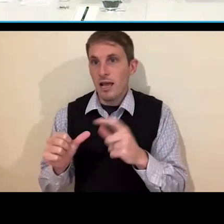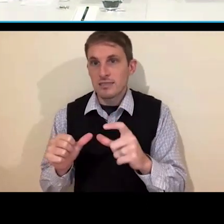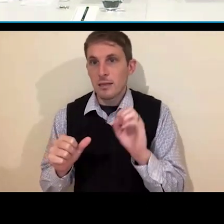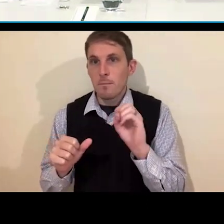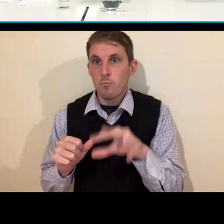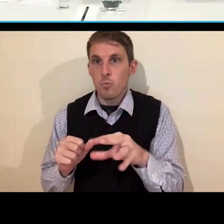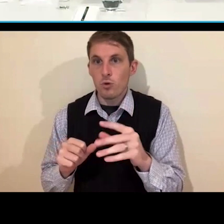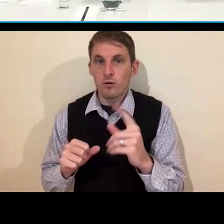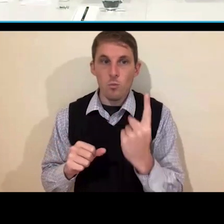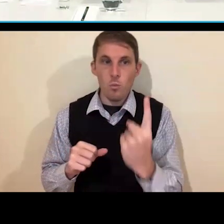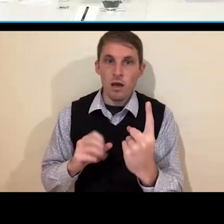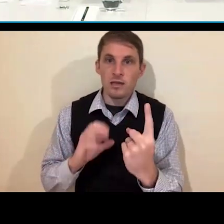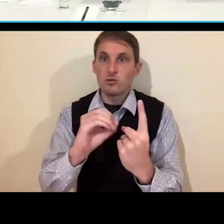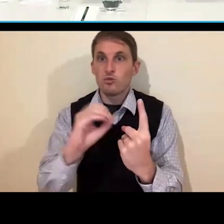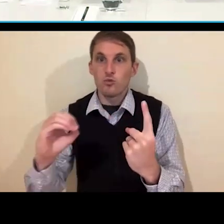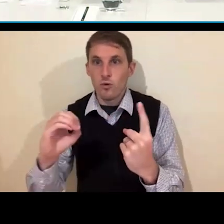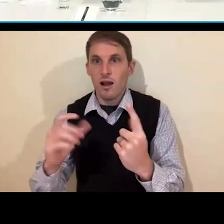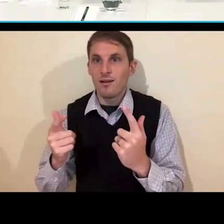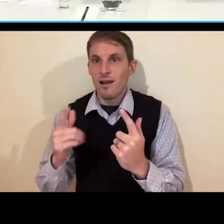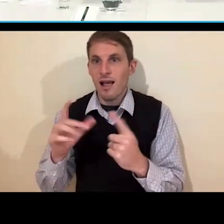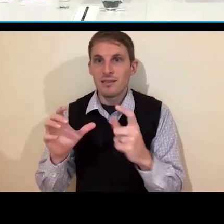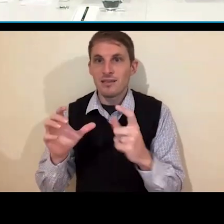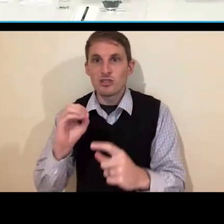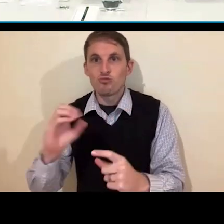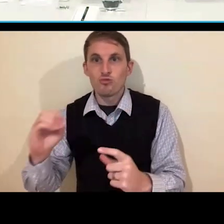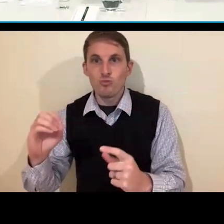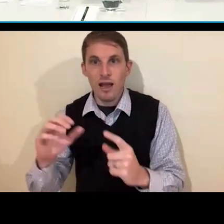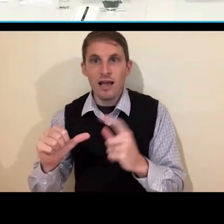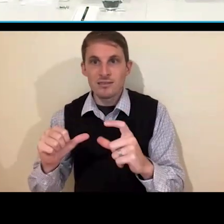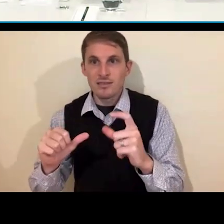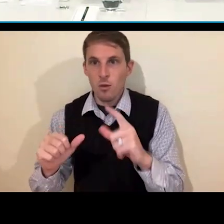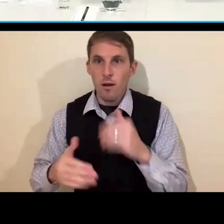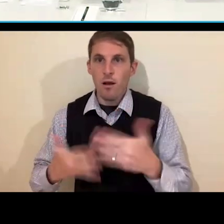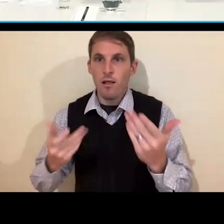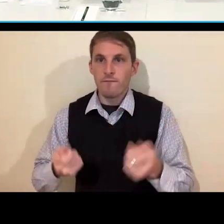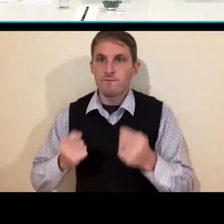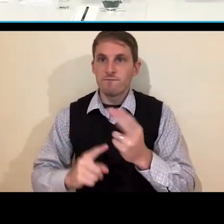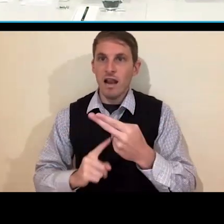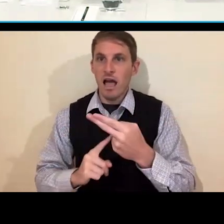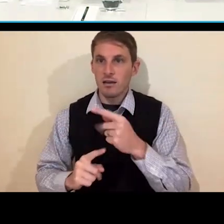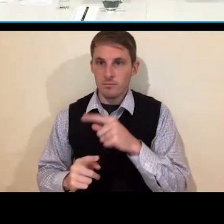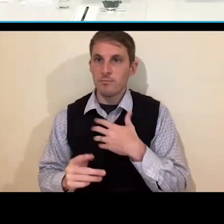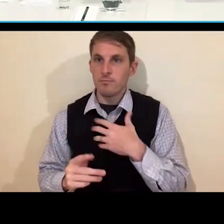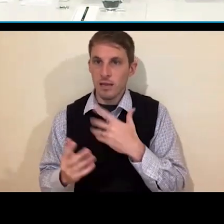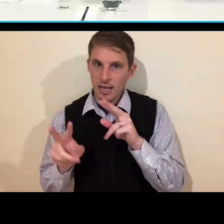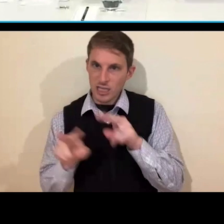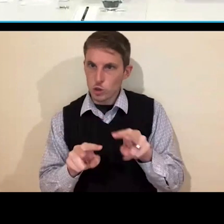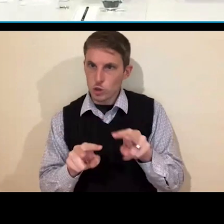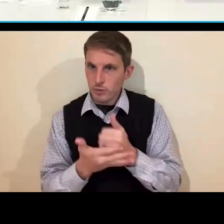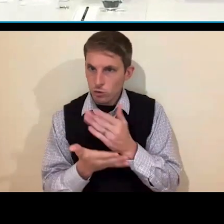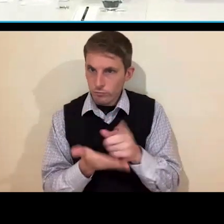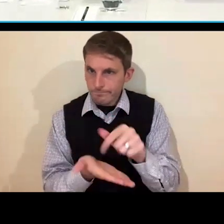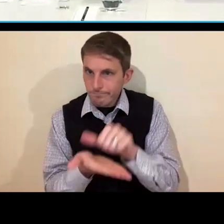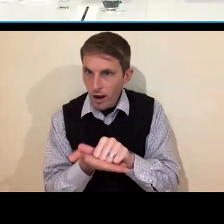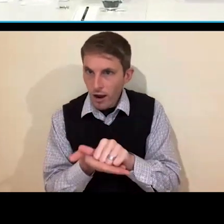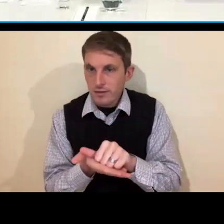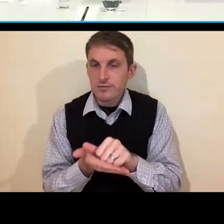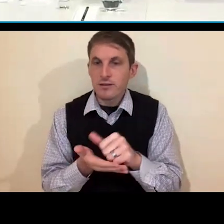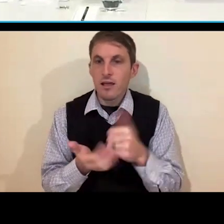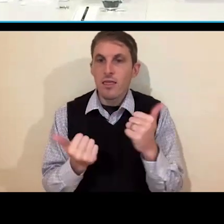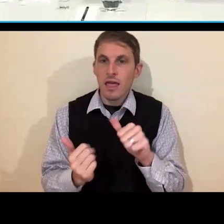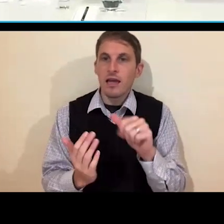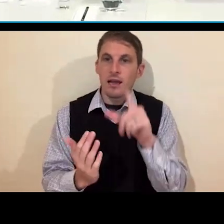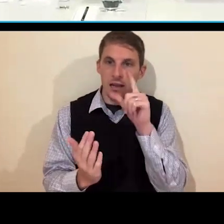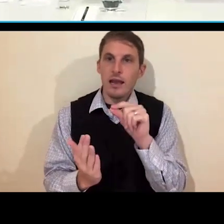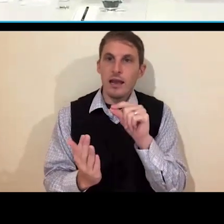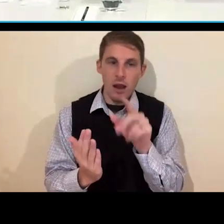zero at the end of a figure. And that will automatically flag that needs your attention to help you to submit data once,